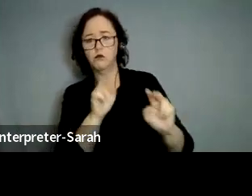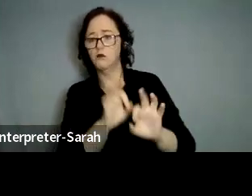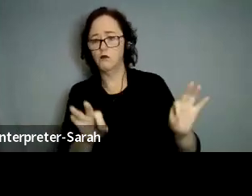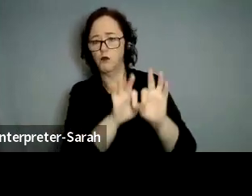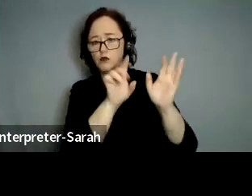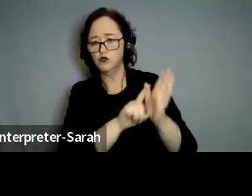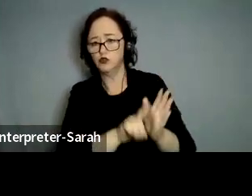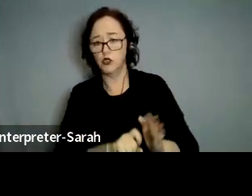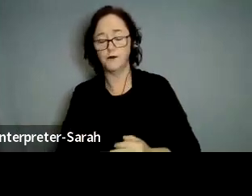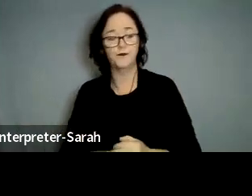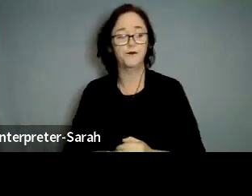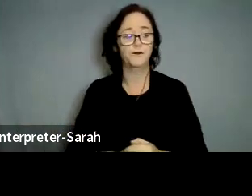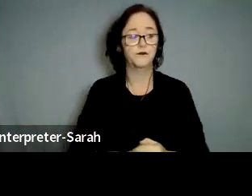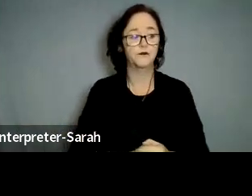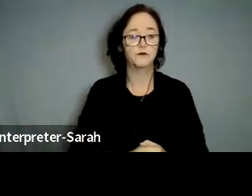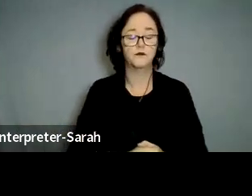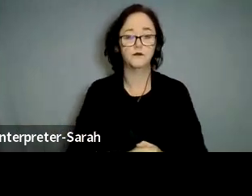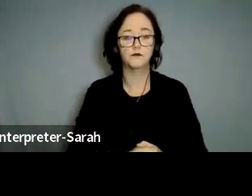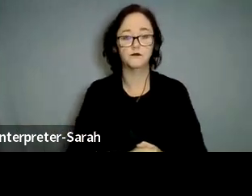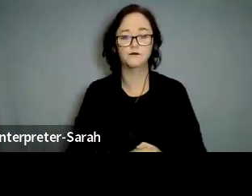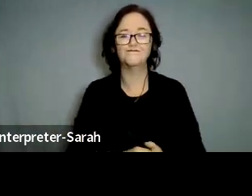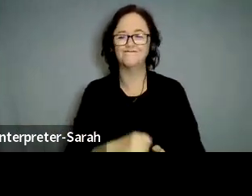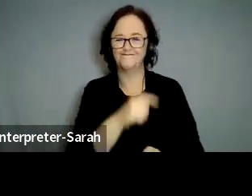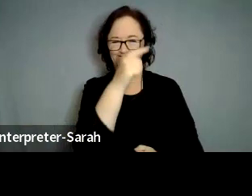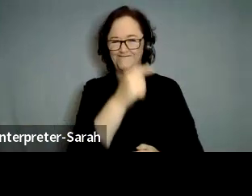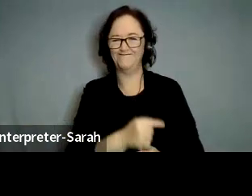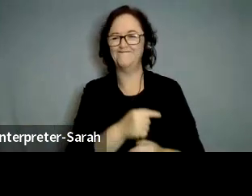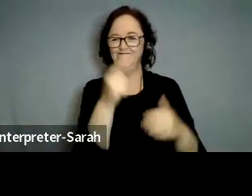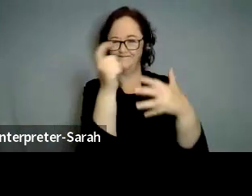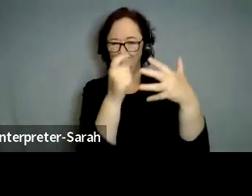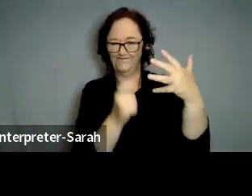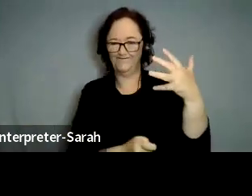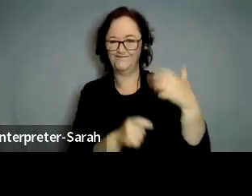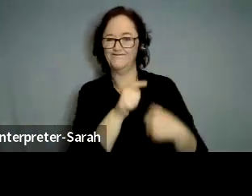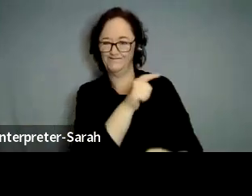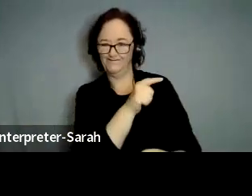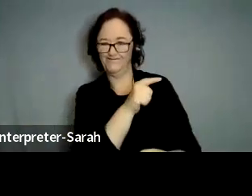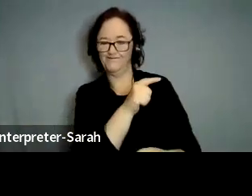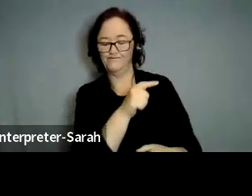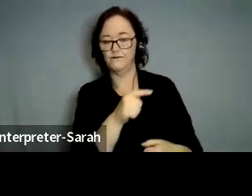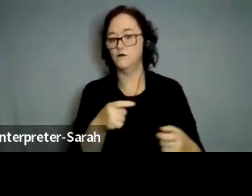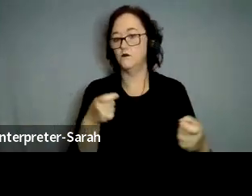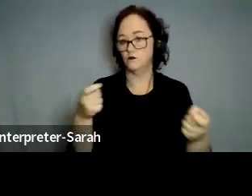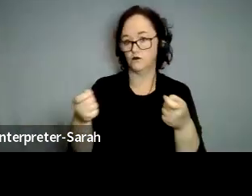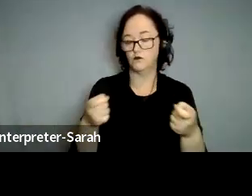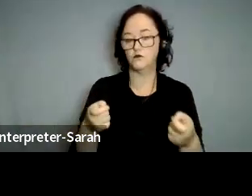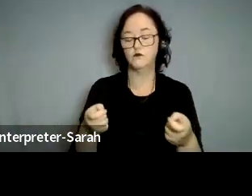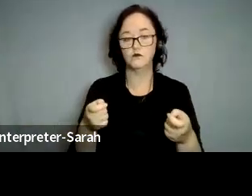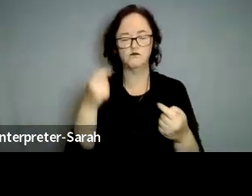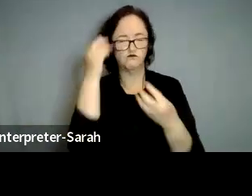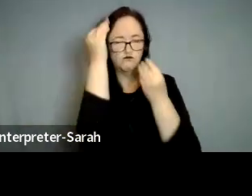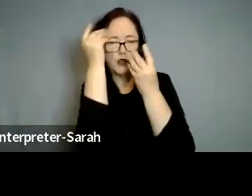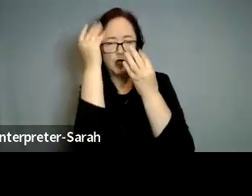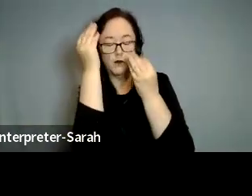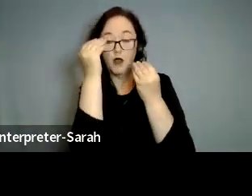This is a depiction here of a few key controls that you can think about instituting at